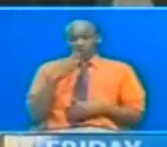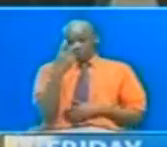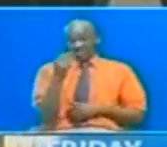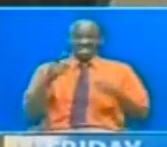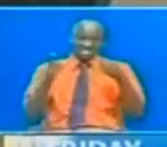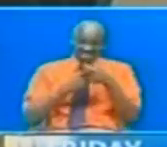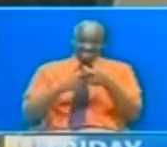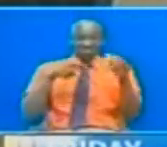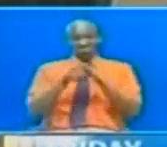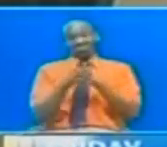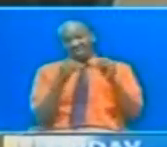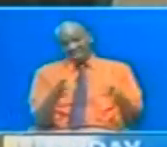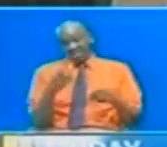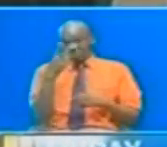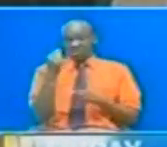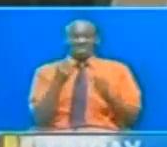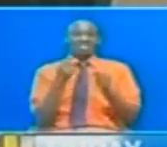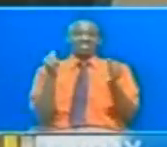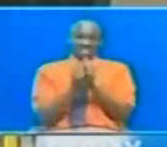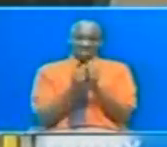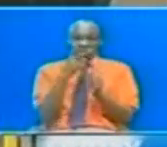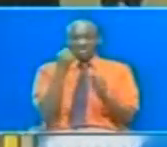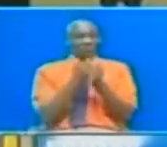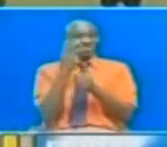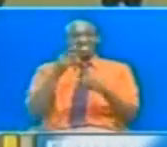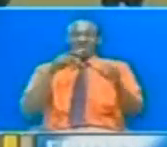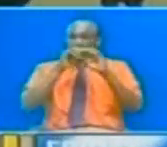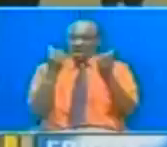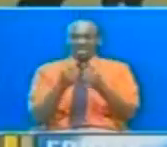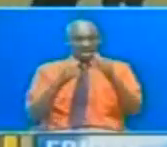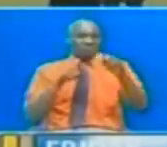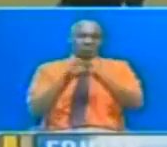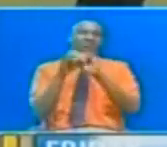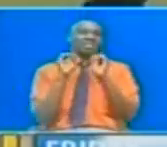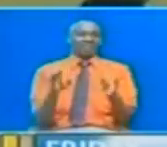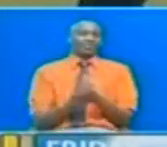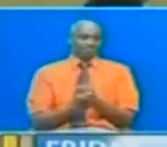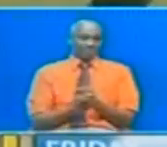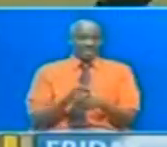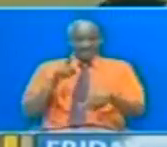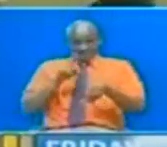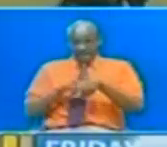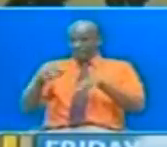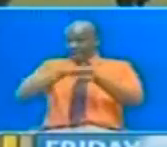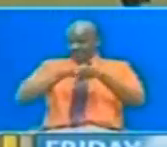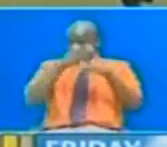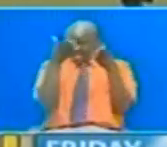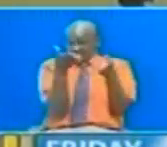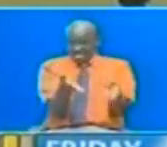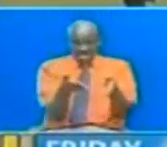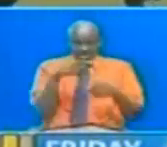2006, 2010 and 2014 World Cup finals. At the continent level, Senegal was the semi-finals at the